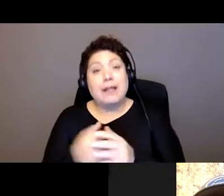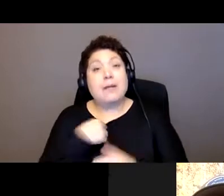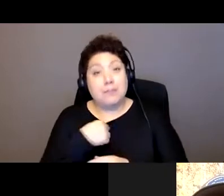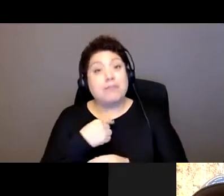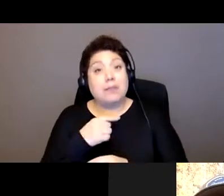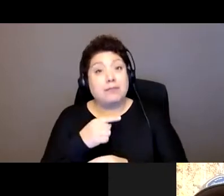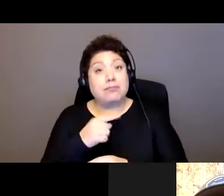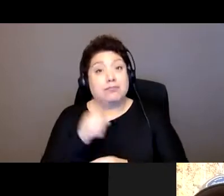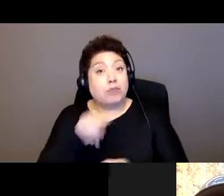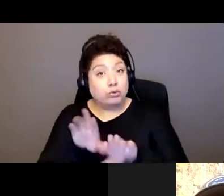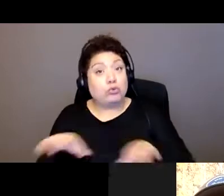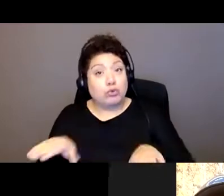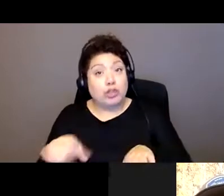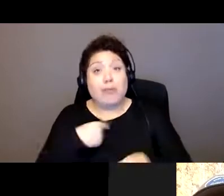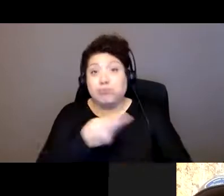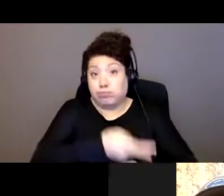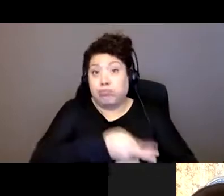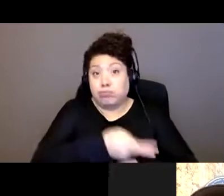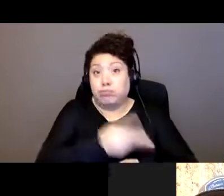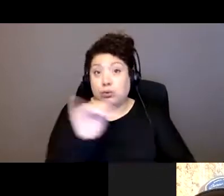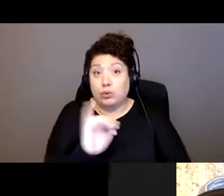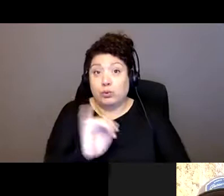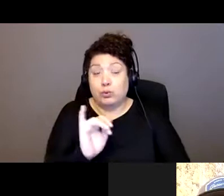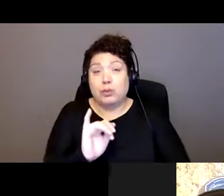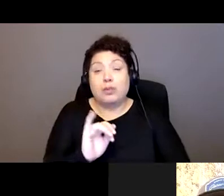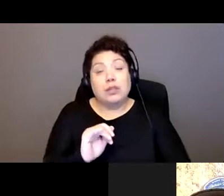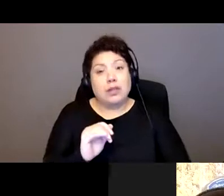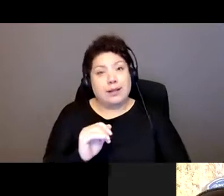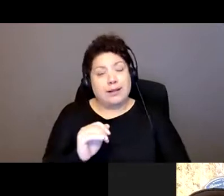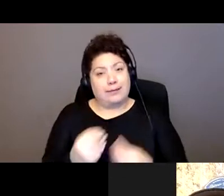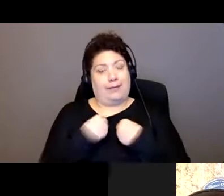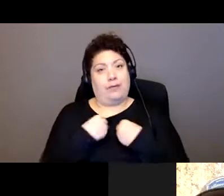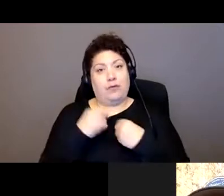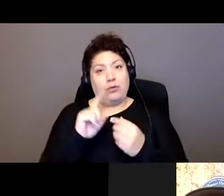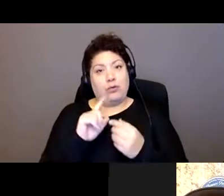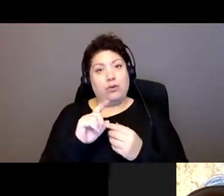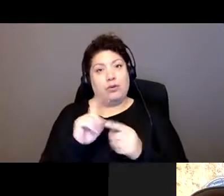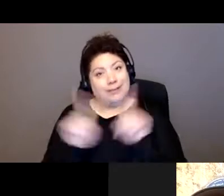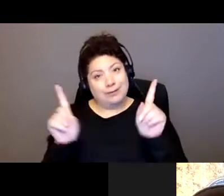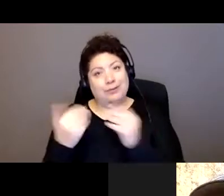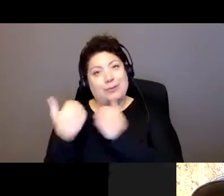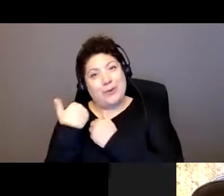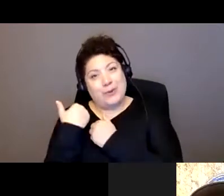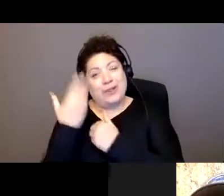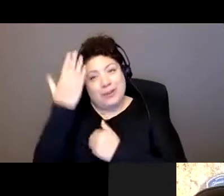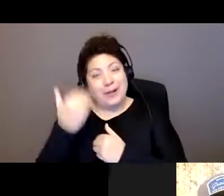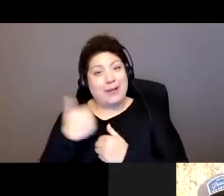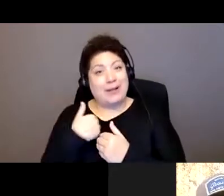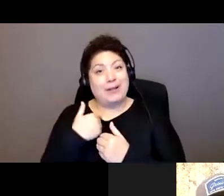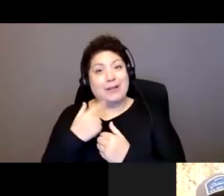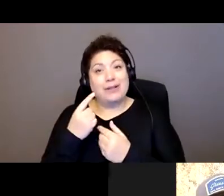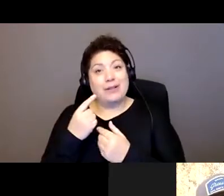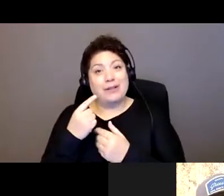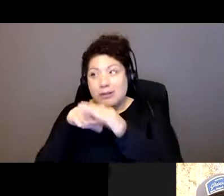parent, and that puts you into a different role as well, because when you go to the places to do the things, people look at you and they're like, "Oh, is that a